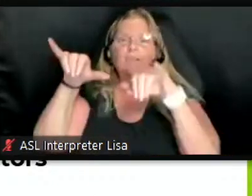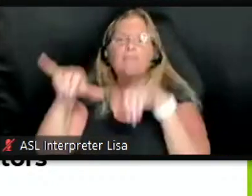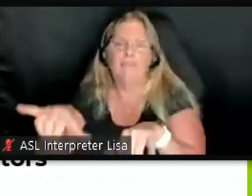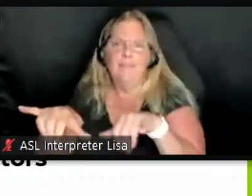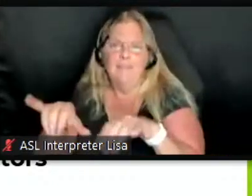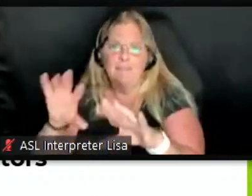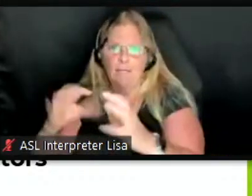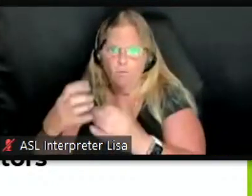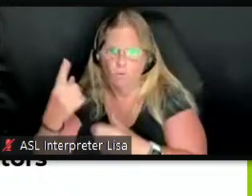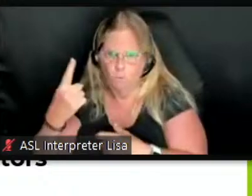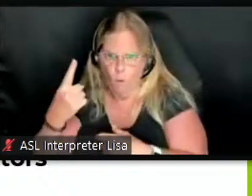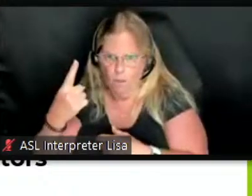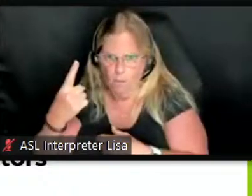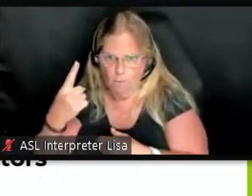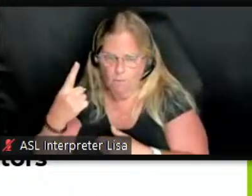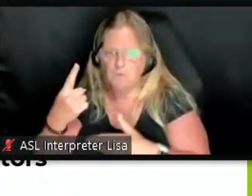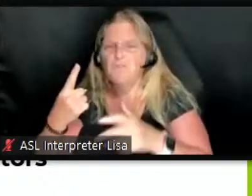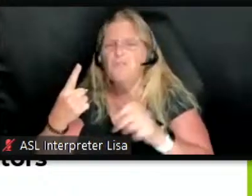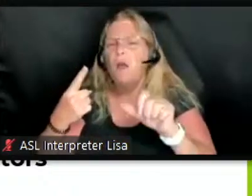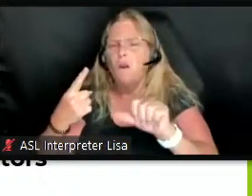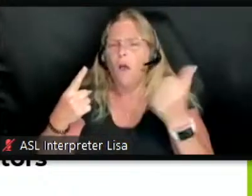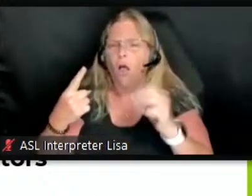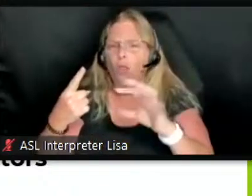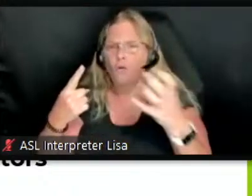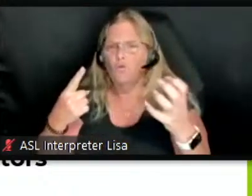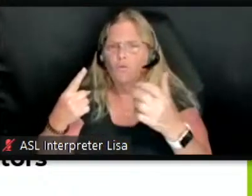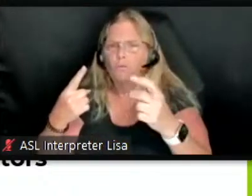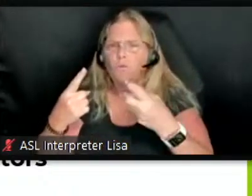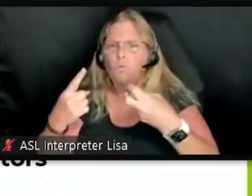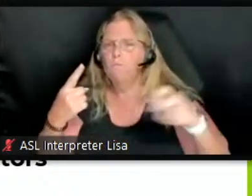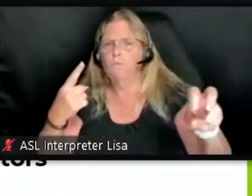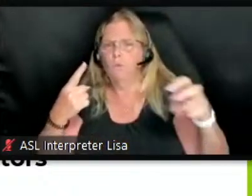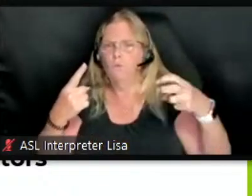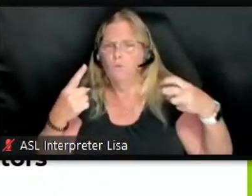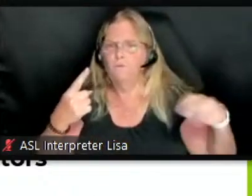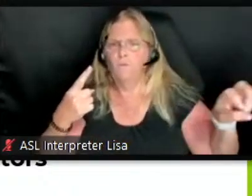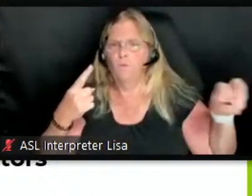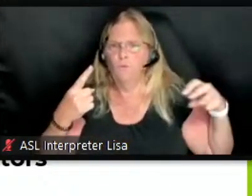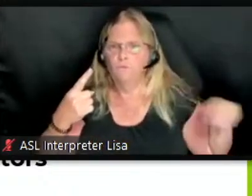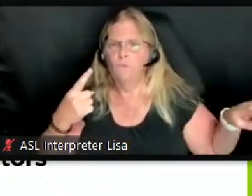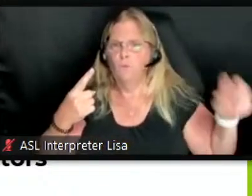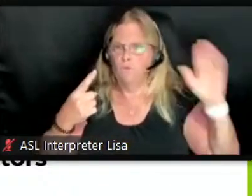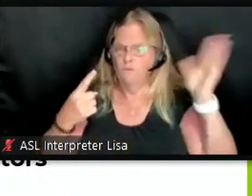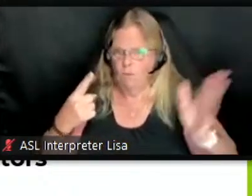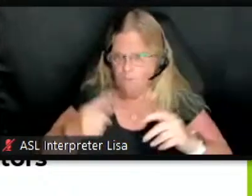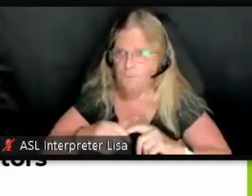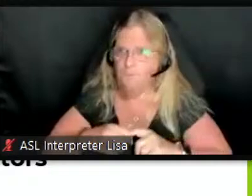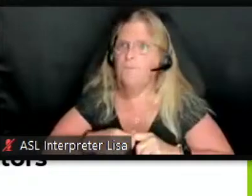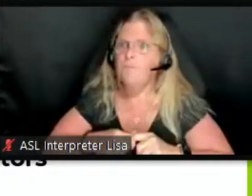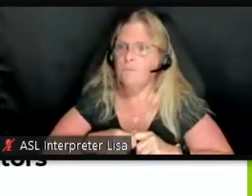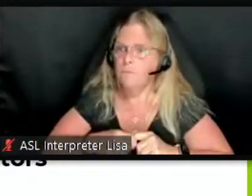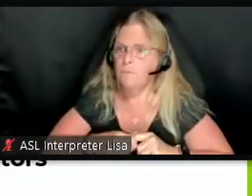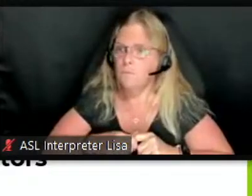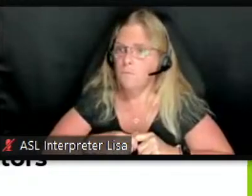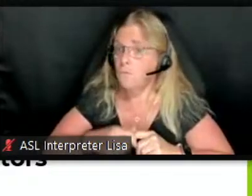and we'll move from there. Any other pieces, tech team, that we want them to know?